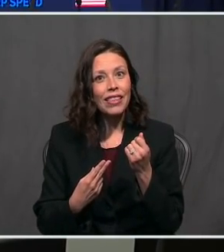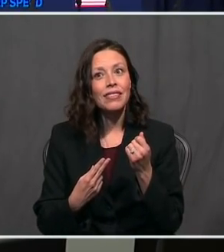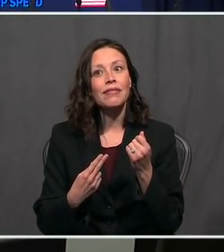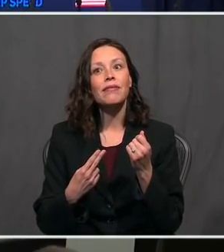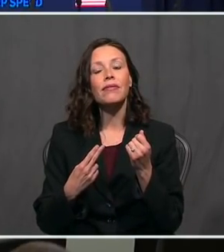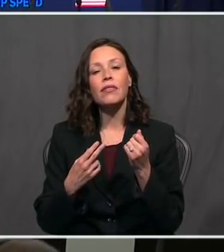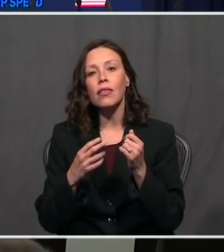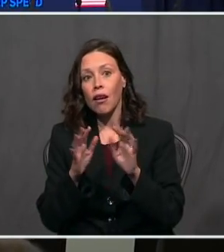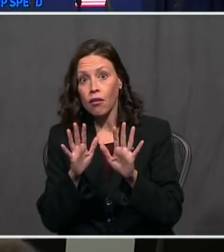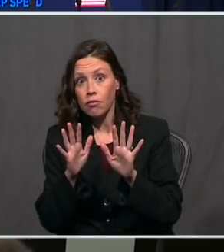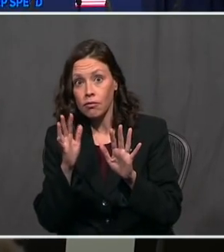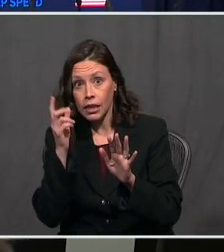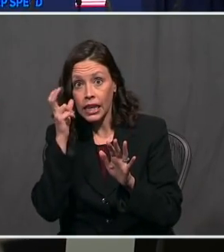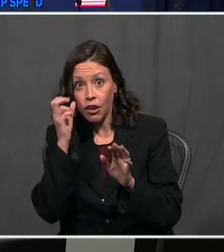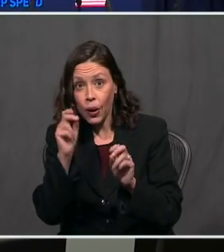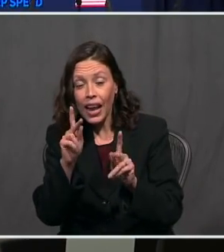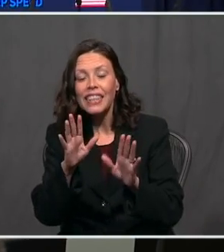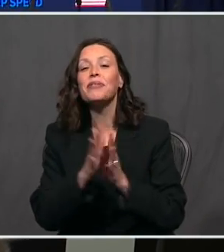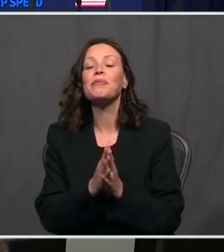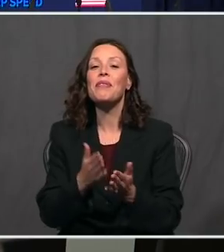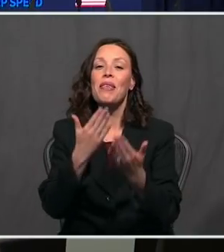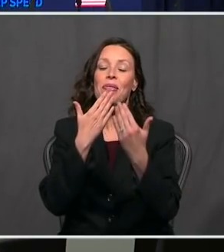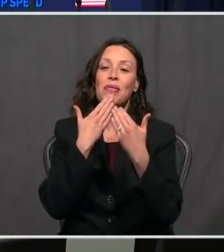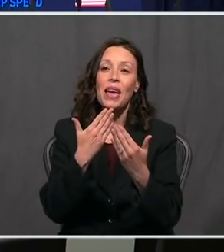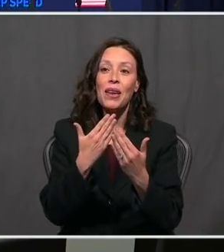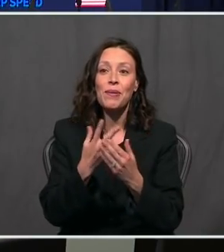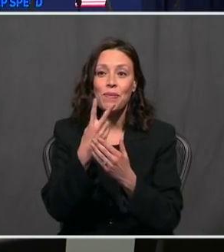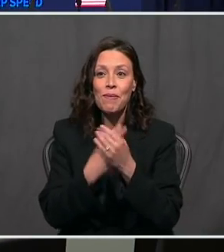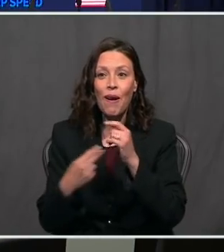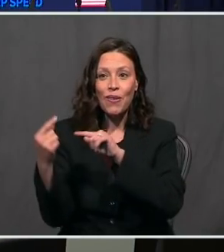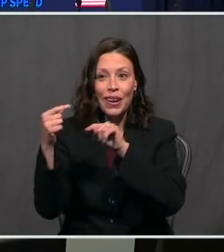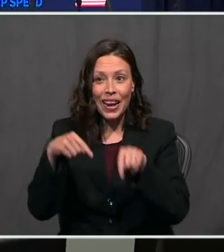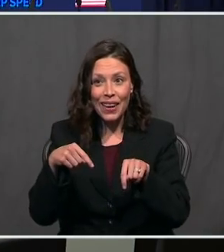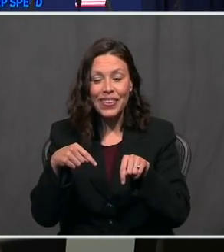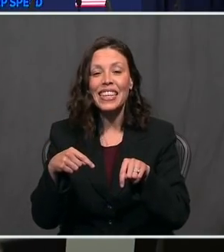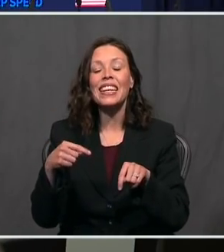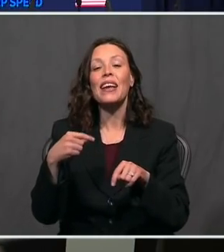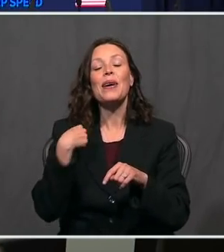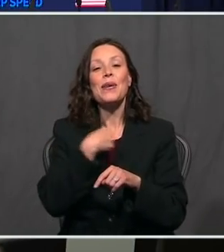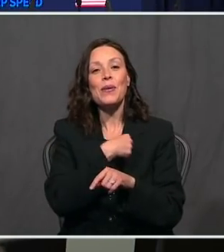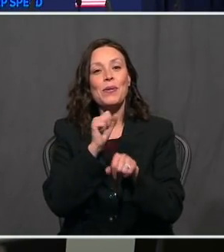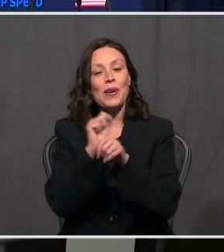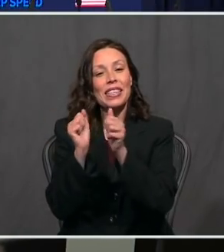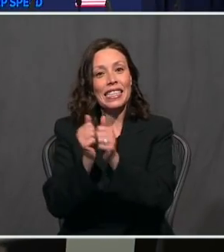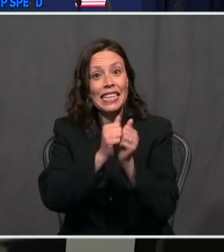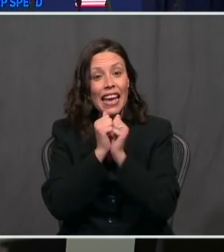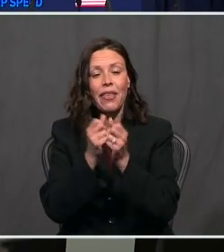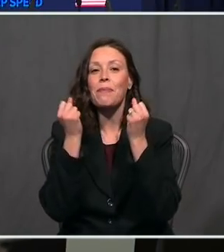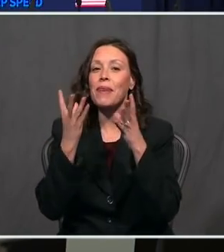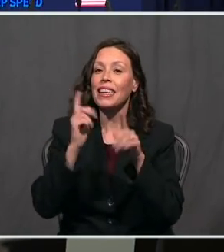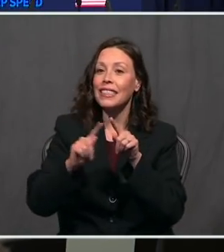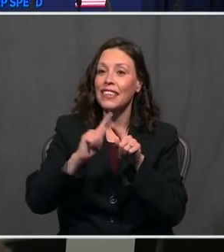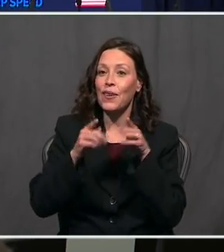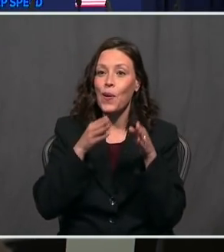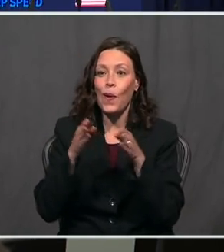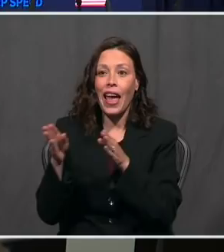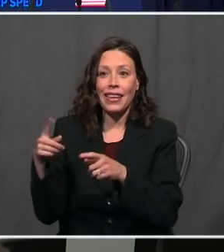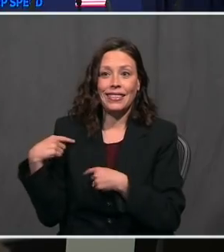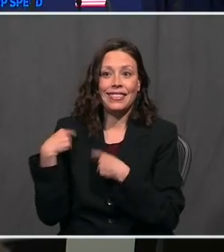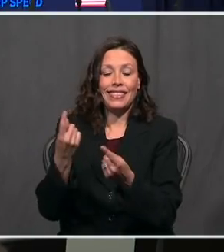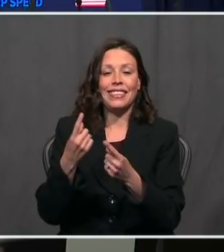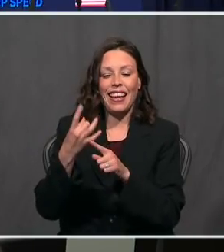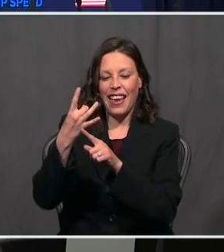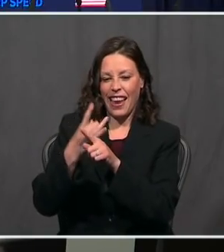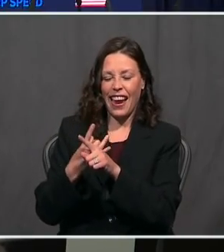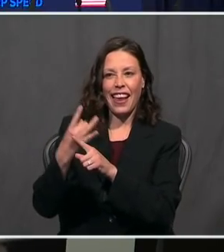you guys hear me okay? Oh, perfect. Well, thank you guys both for being here. We've had the pleasure of working together in a number of ways over the past